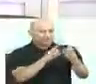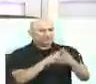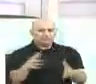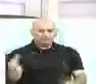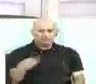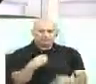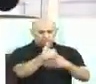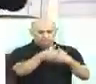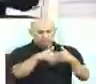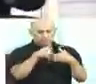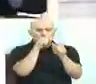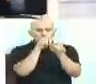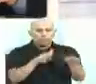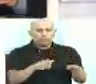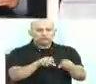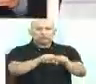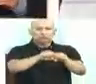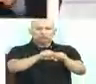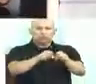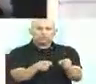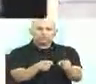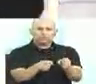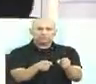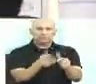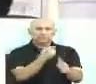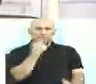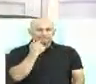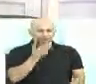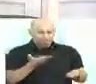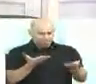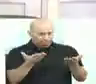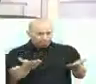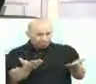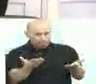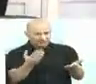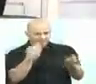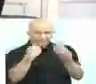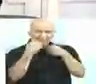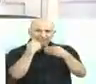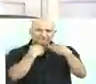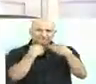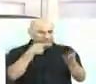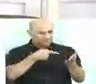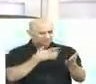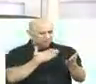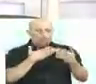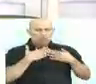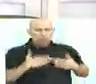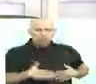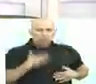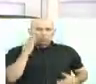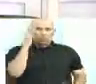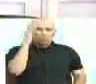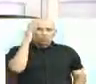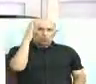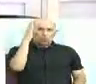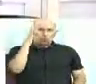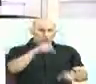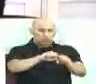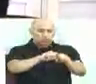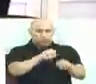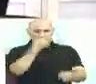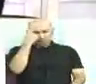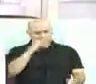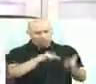it, he broke it, and saying, "Take and eat, for this is my body, which will be broken for